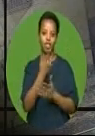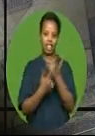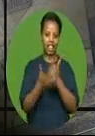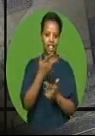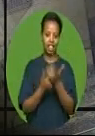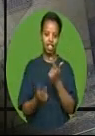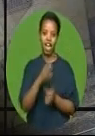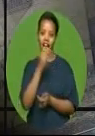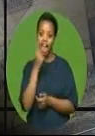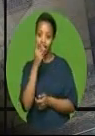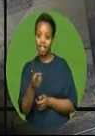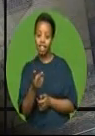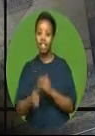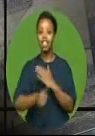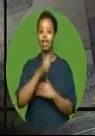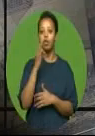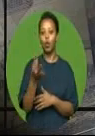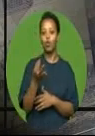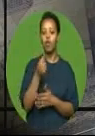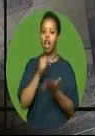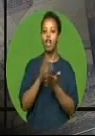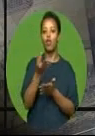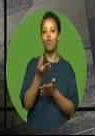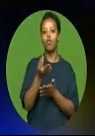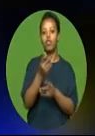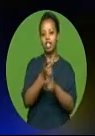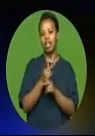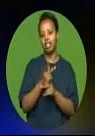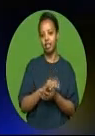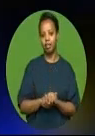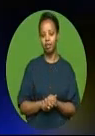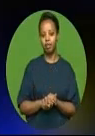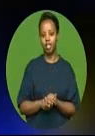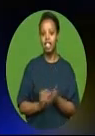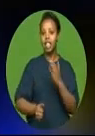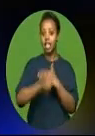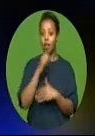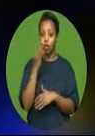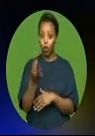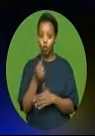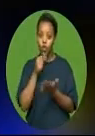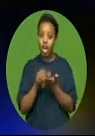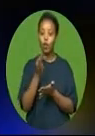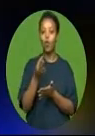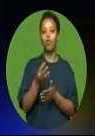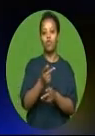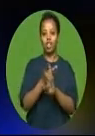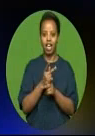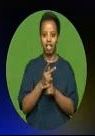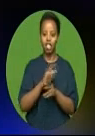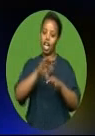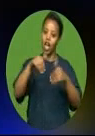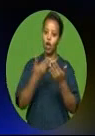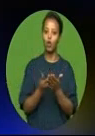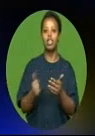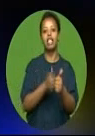discussion and see the disadvantages of letter of credit. The disadvantages of letter of credit